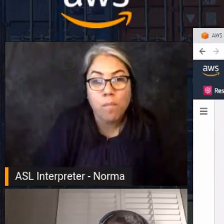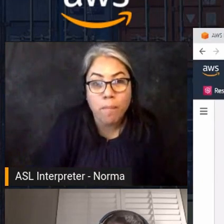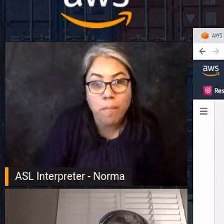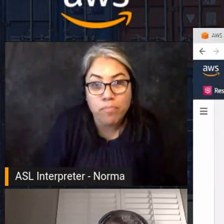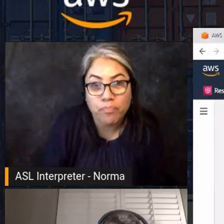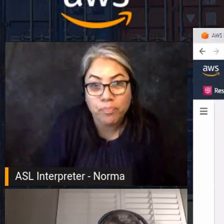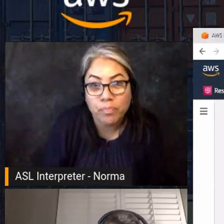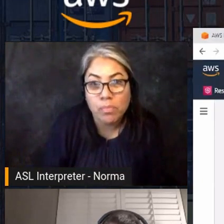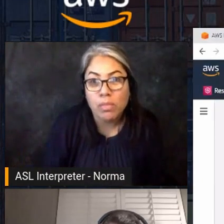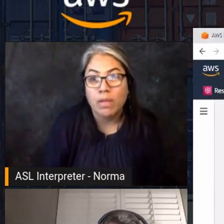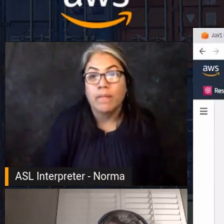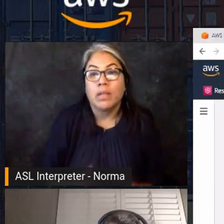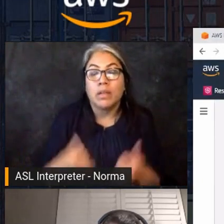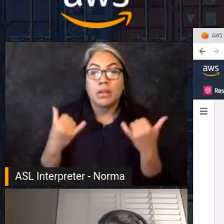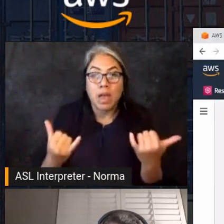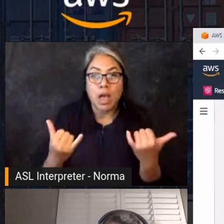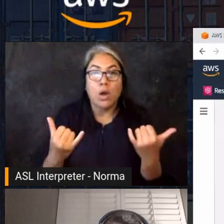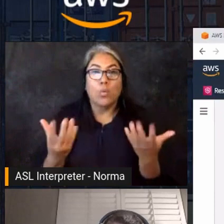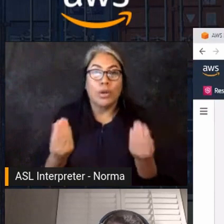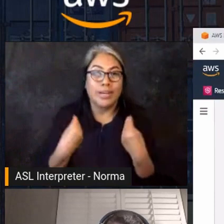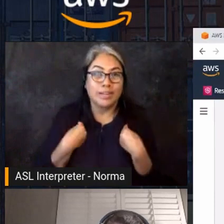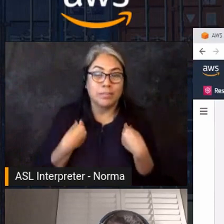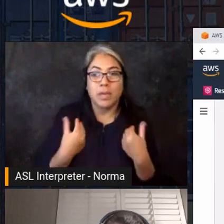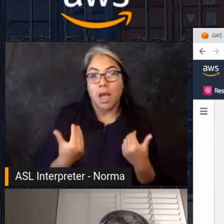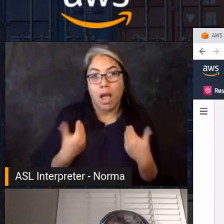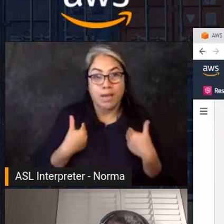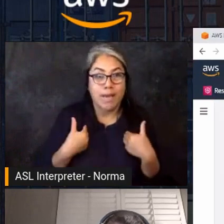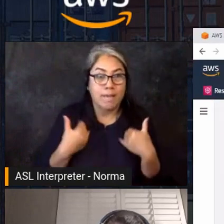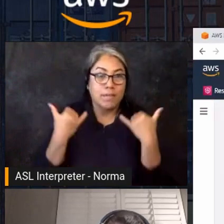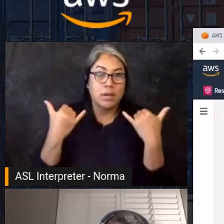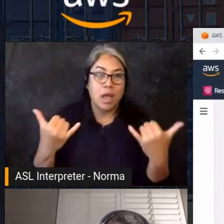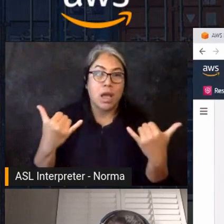I have every single